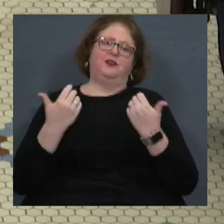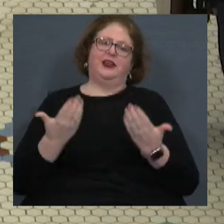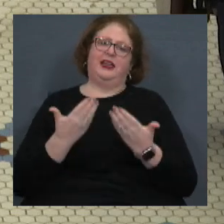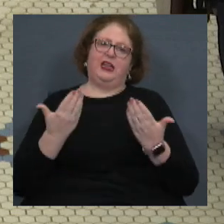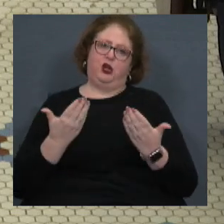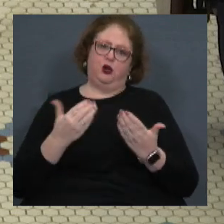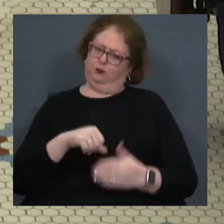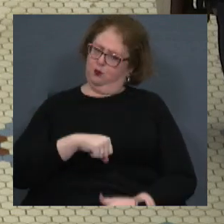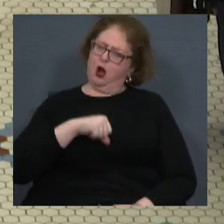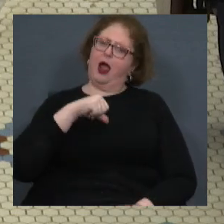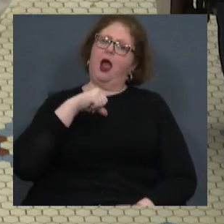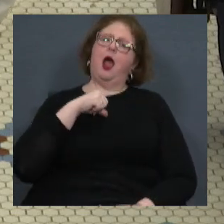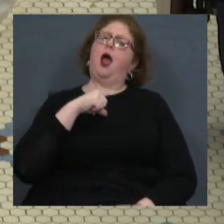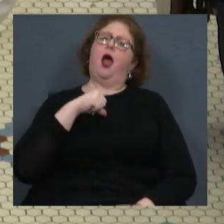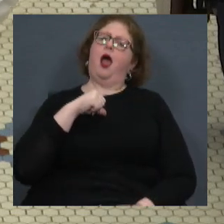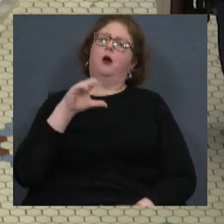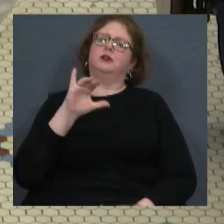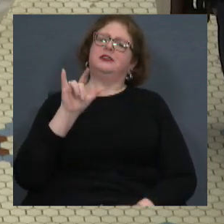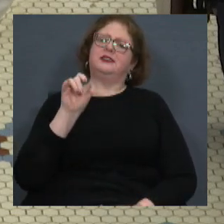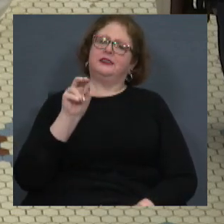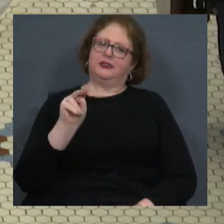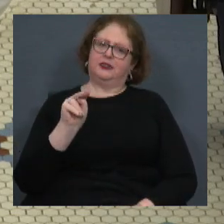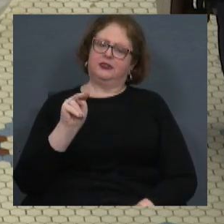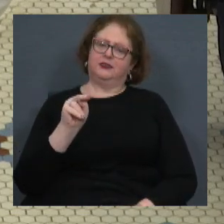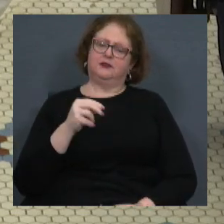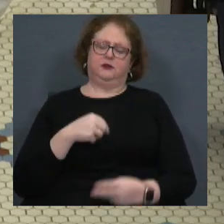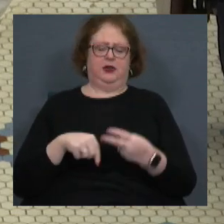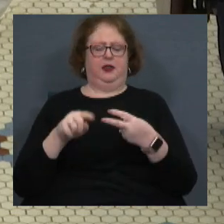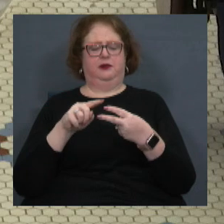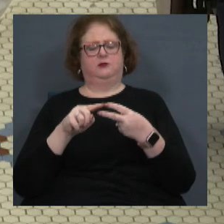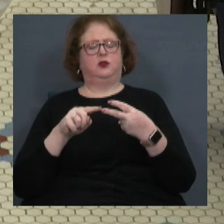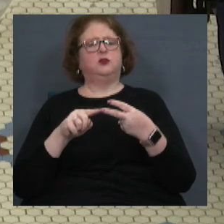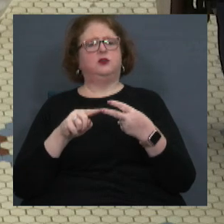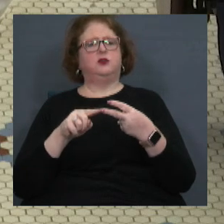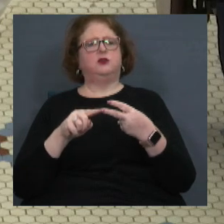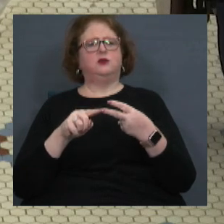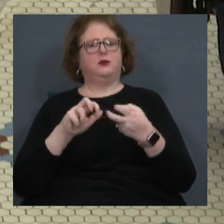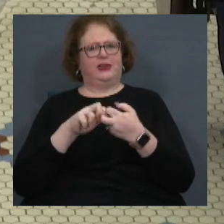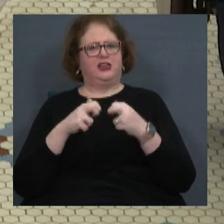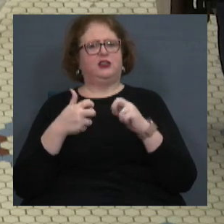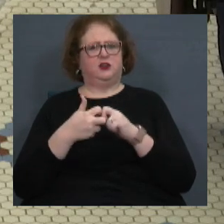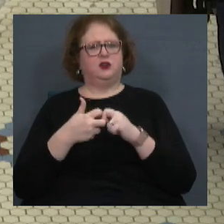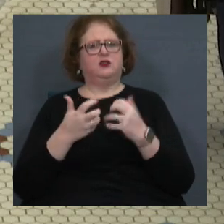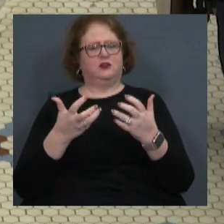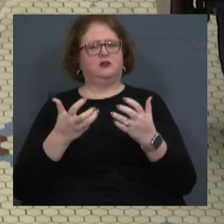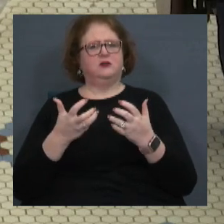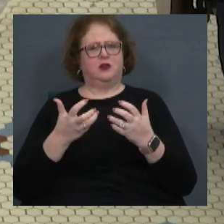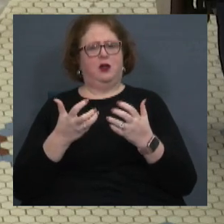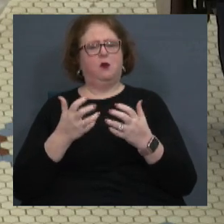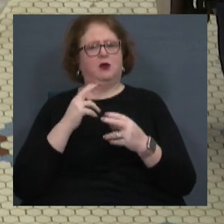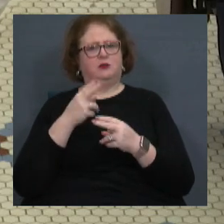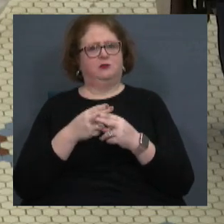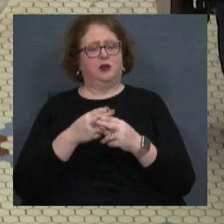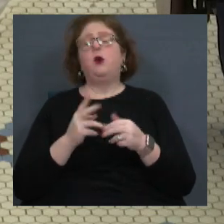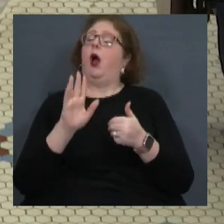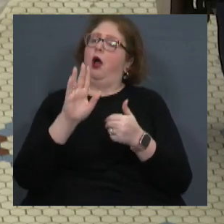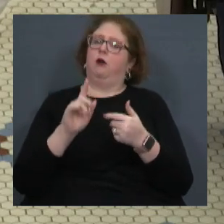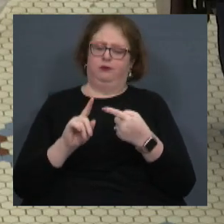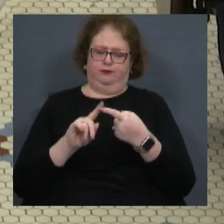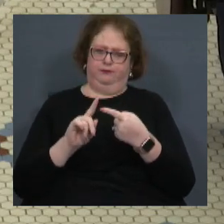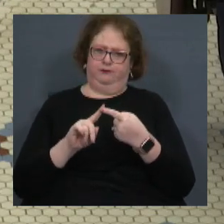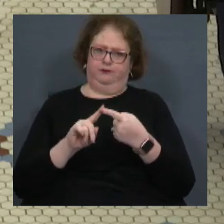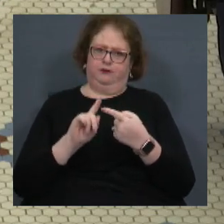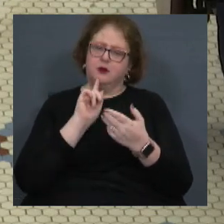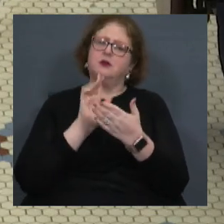issues I'd like to just briefly mention. The first is to compliment you and the